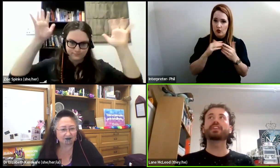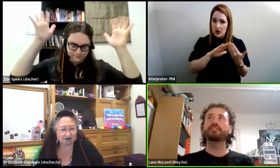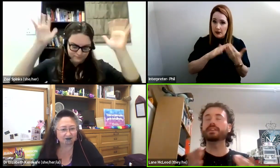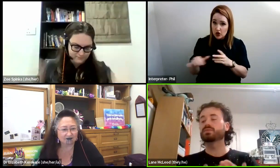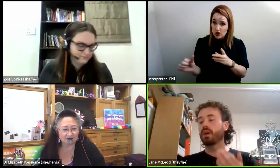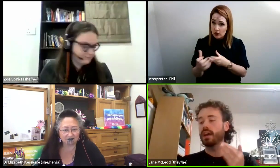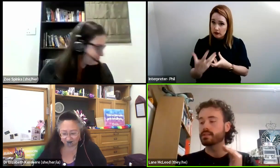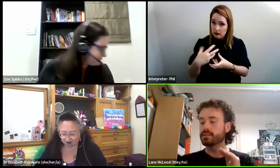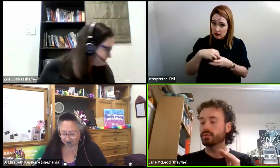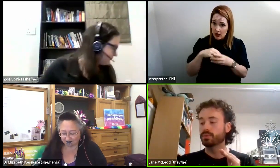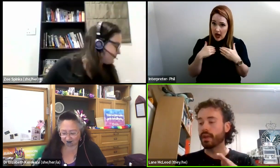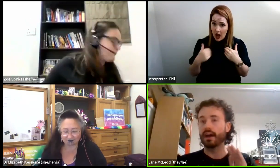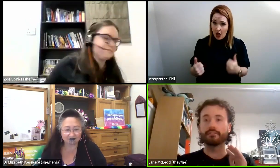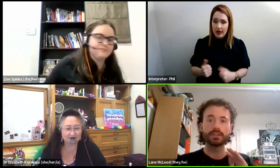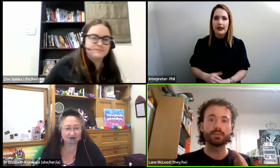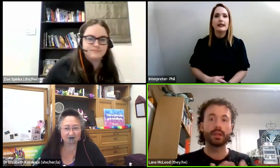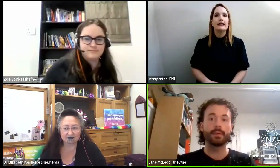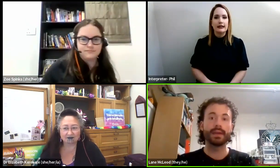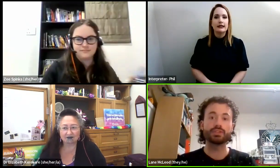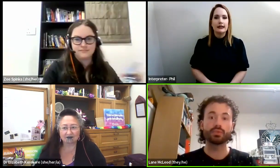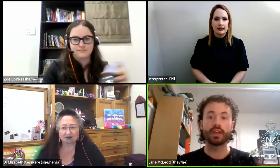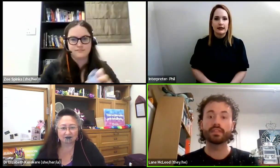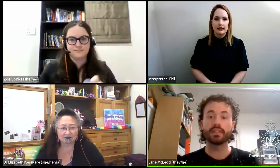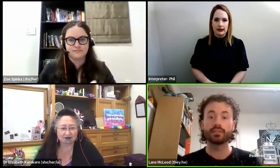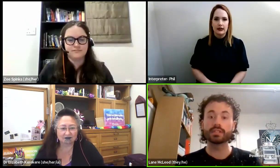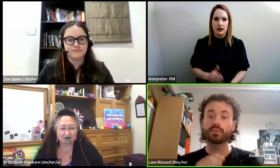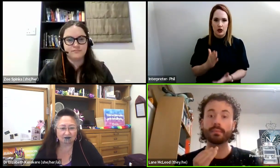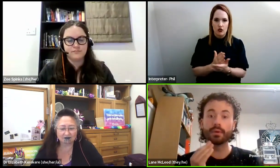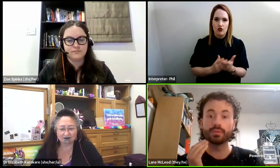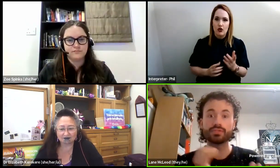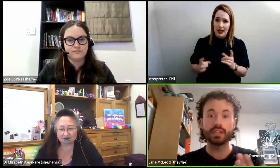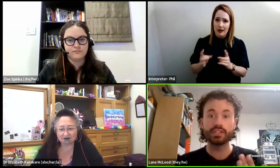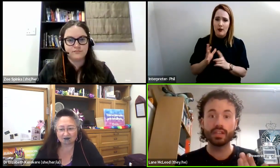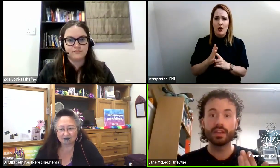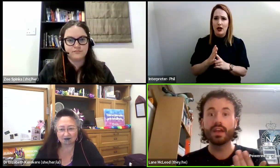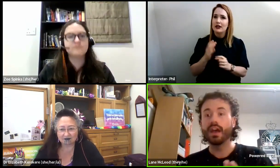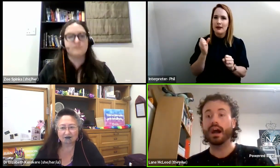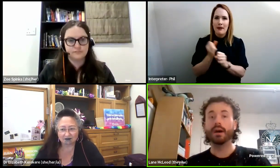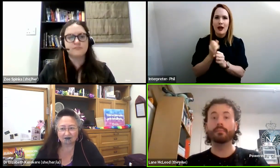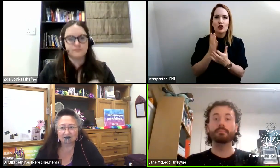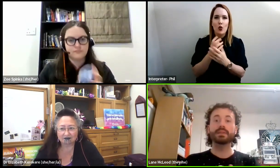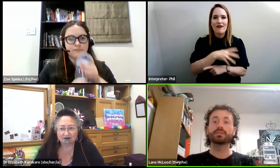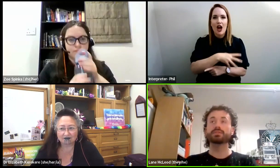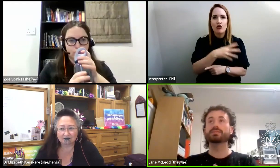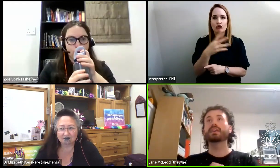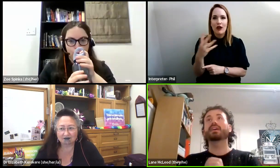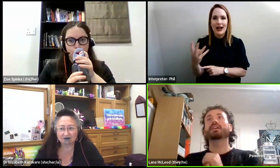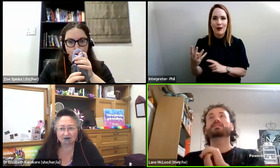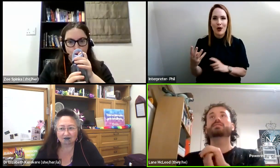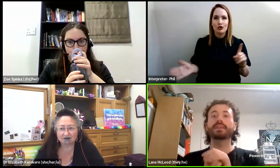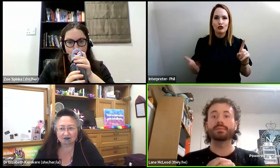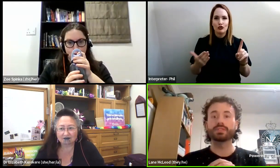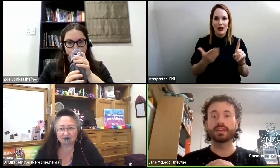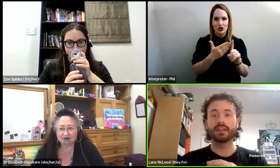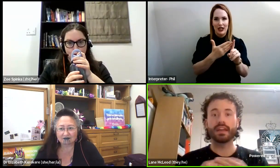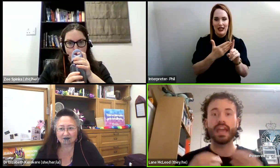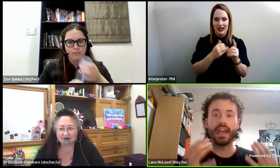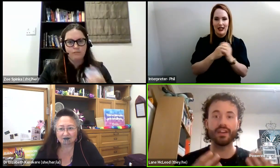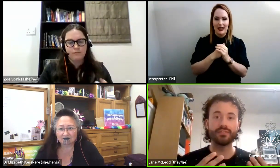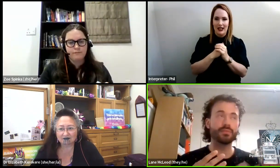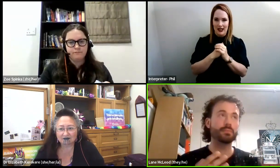I think that feeds right into our first point about making sure that there is a rainbow strategy, because to be able